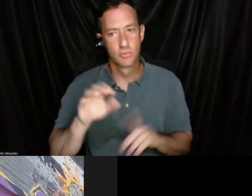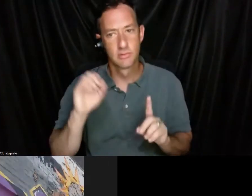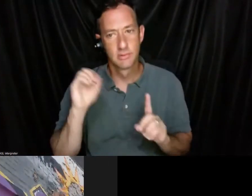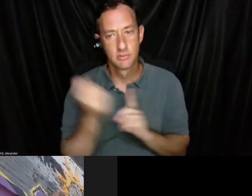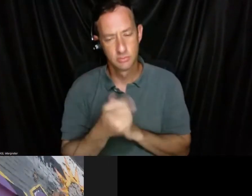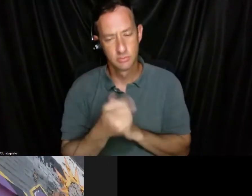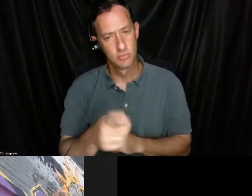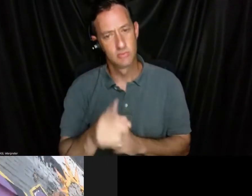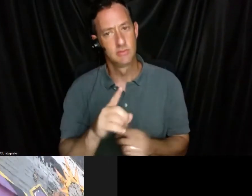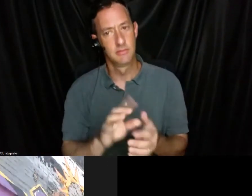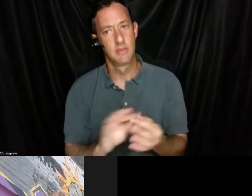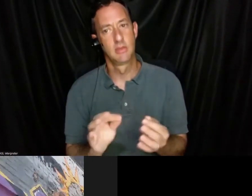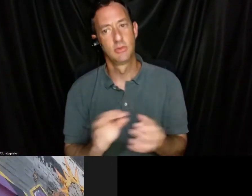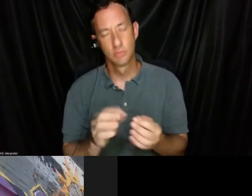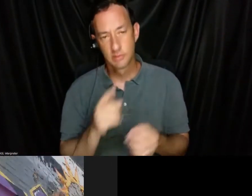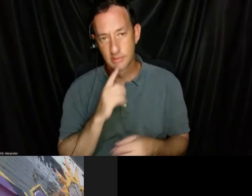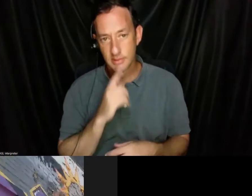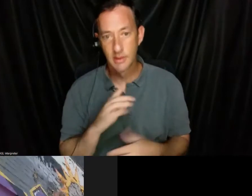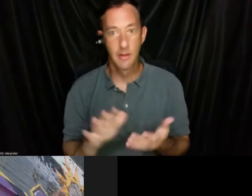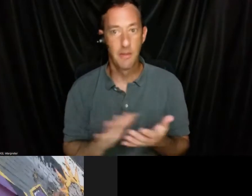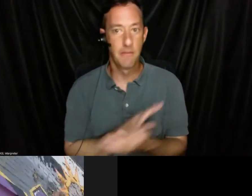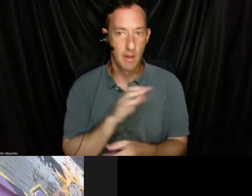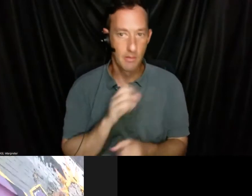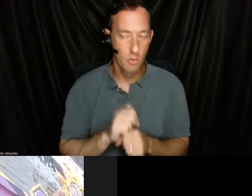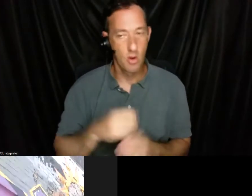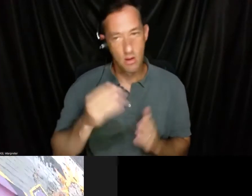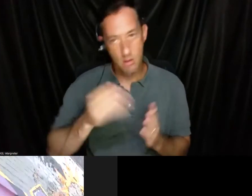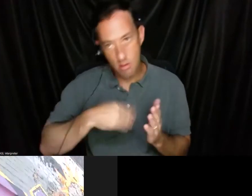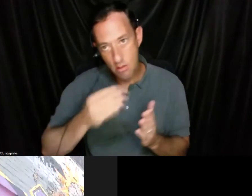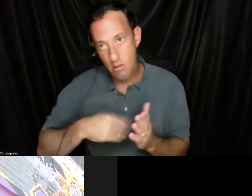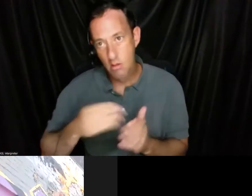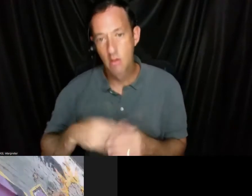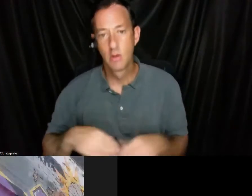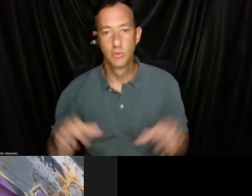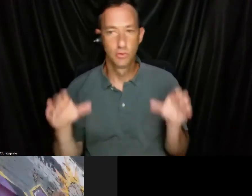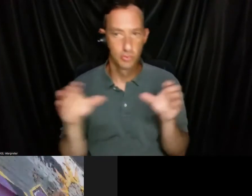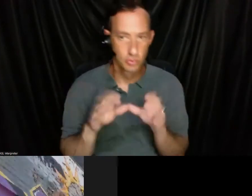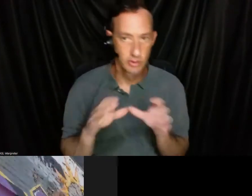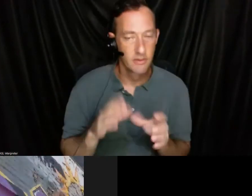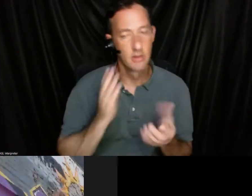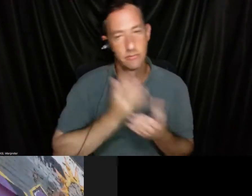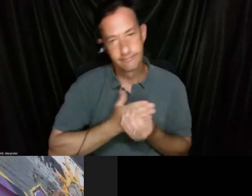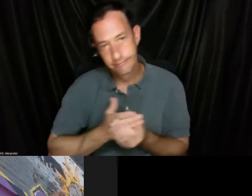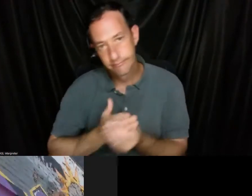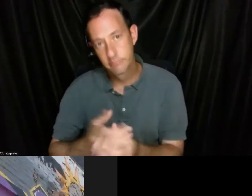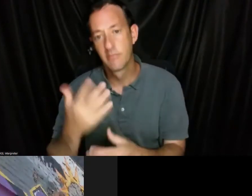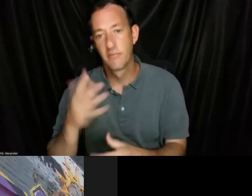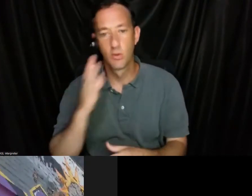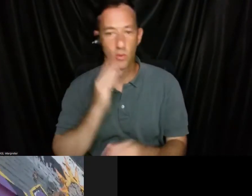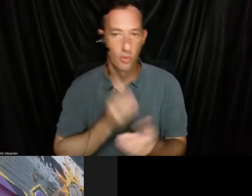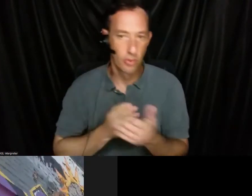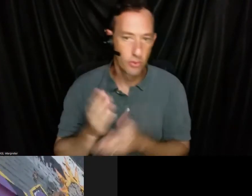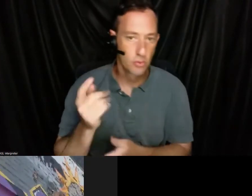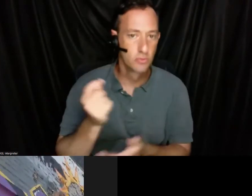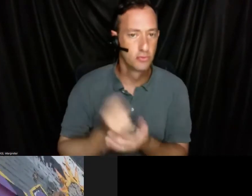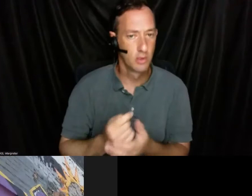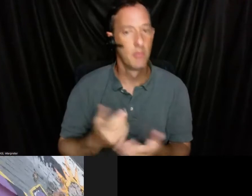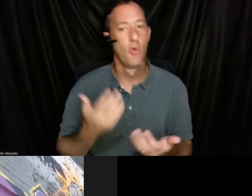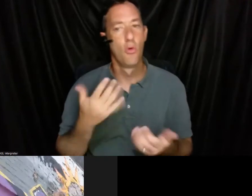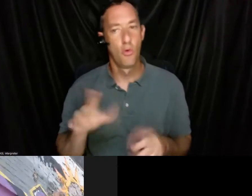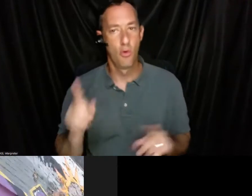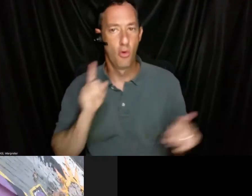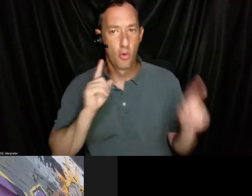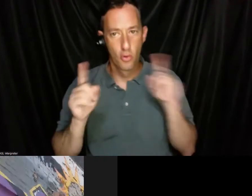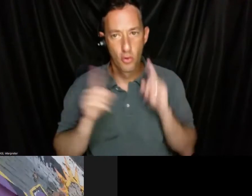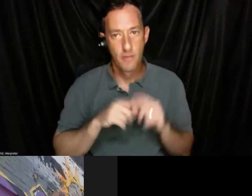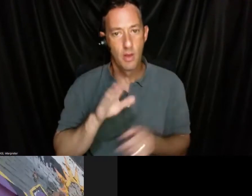mentioned, the paperwork that you had, certificates and things like that. I know you mentioned having gone through treatment, and we've heard about, your